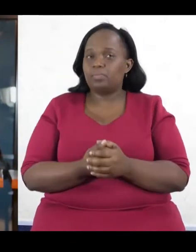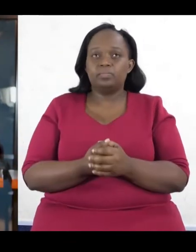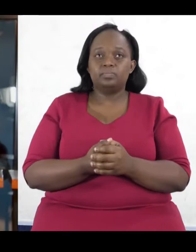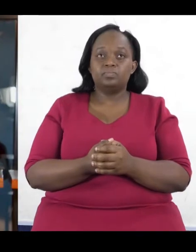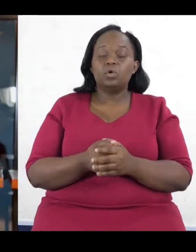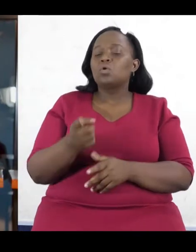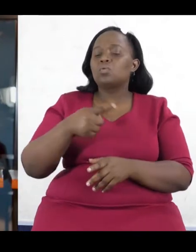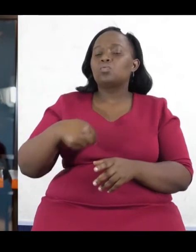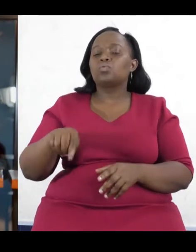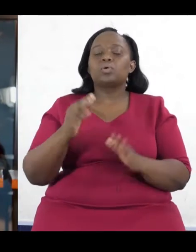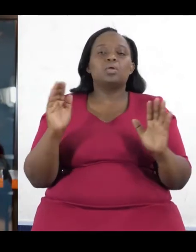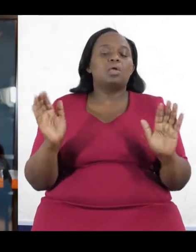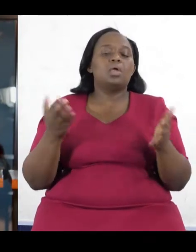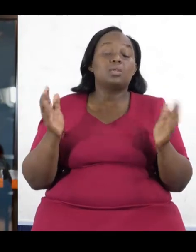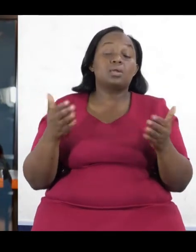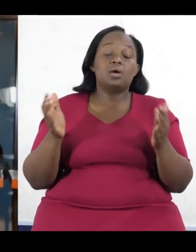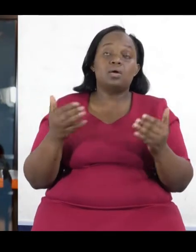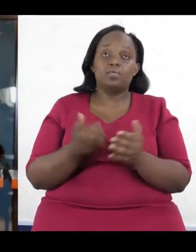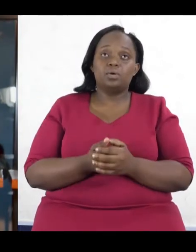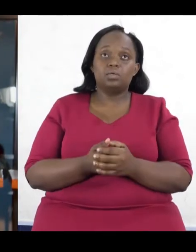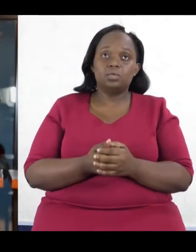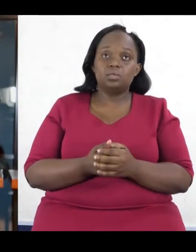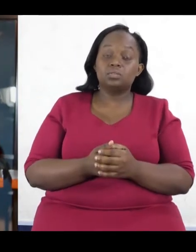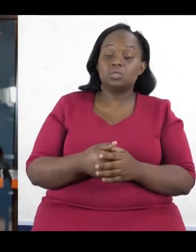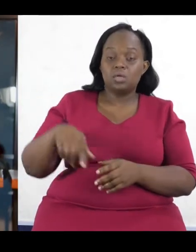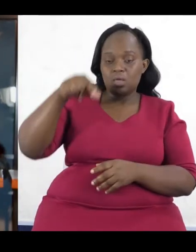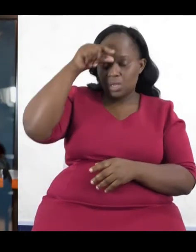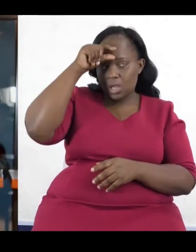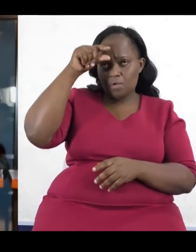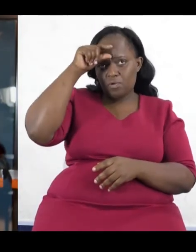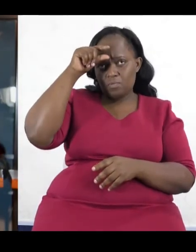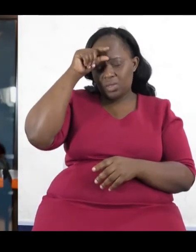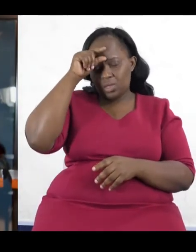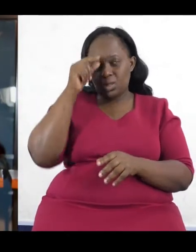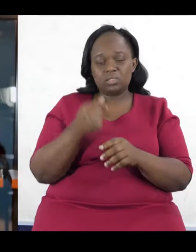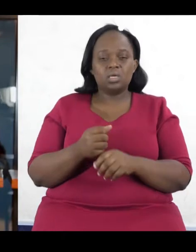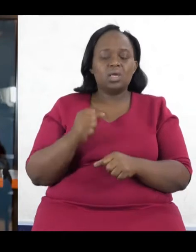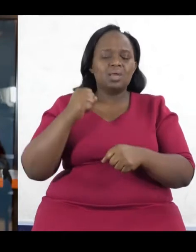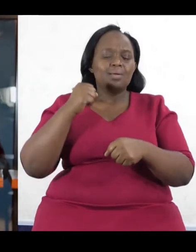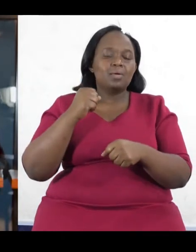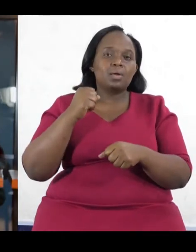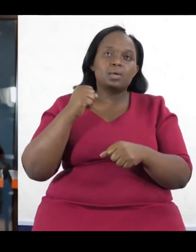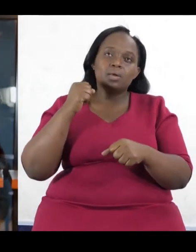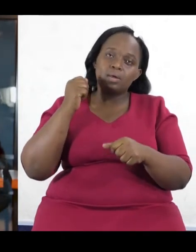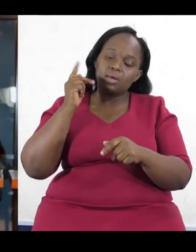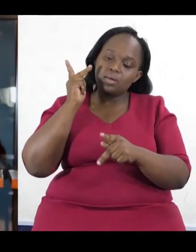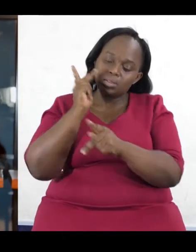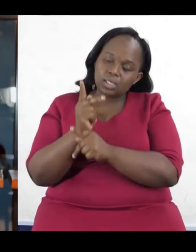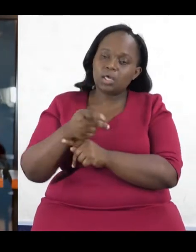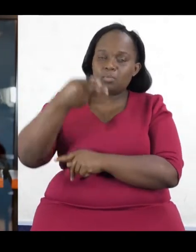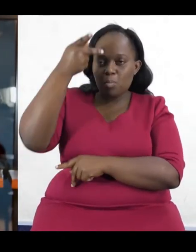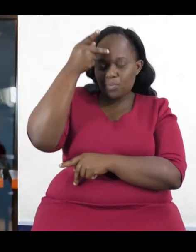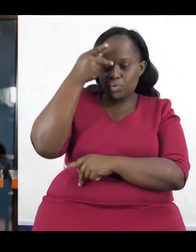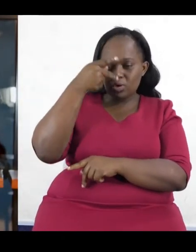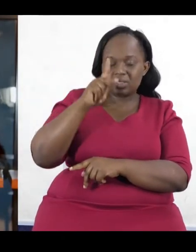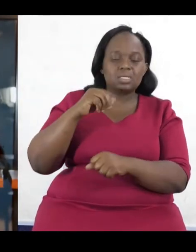we also encourage at a larger scale the government to sort of put mechanisms to